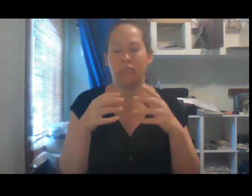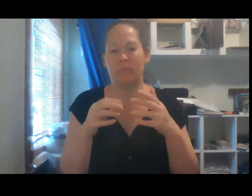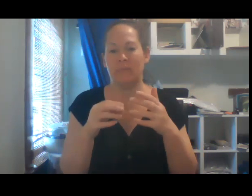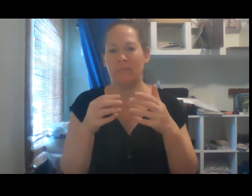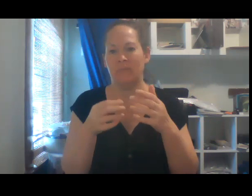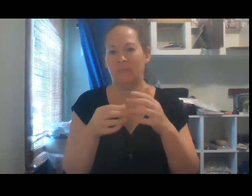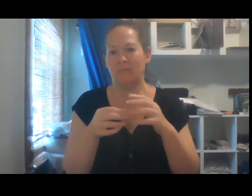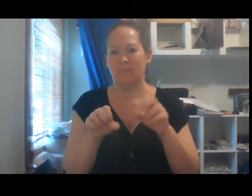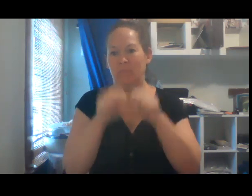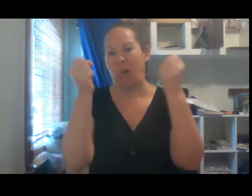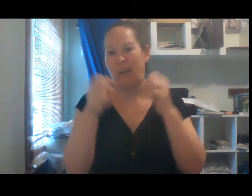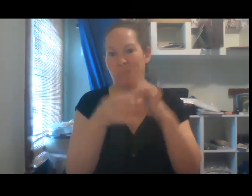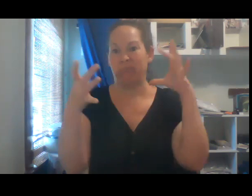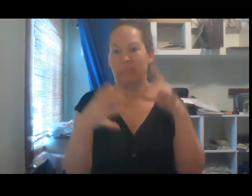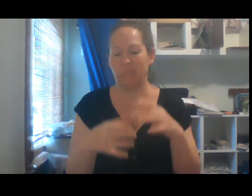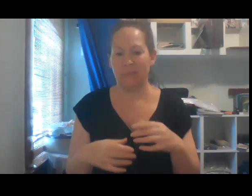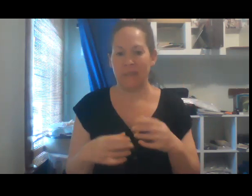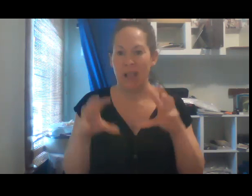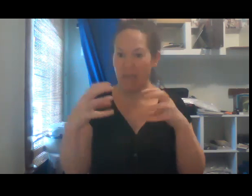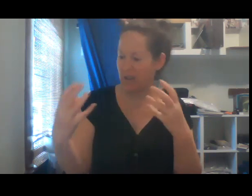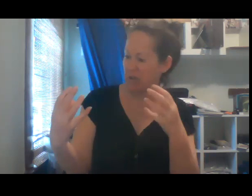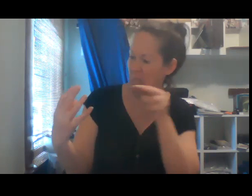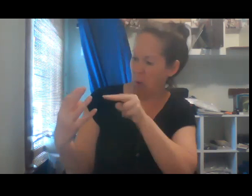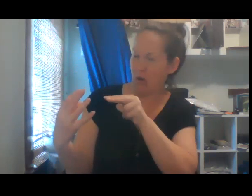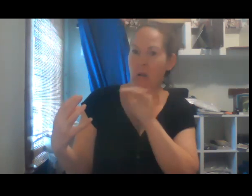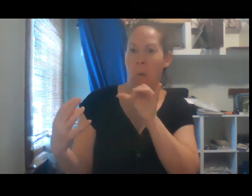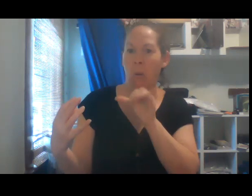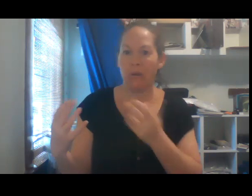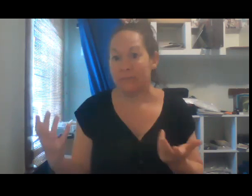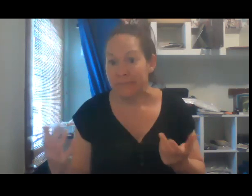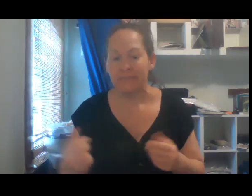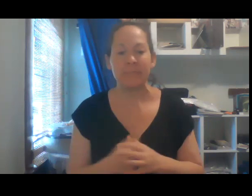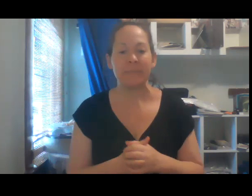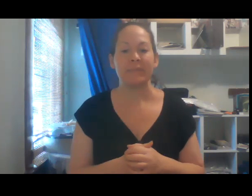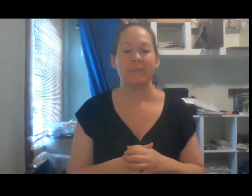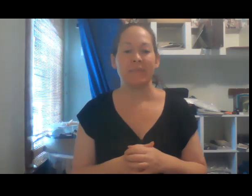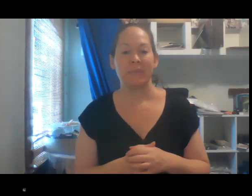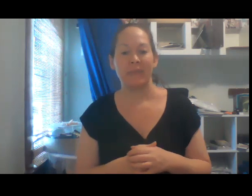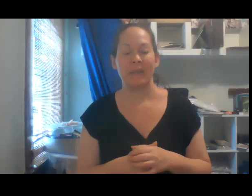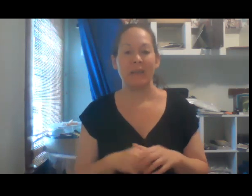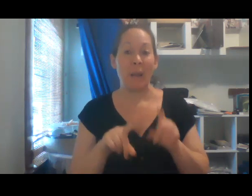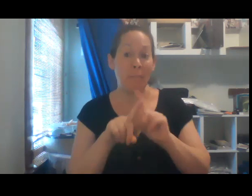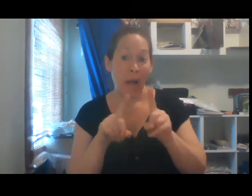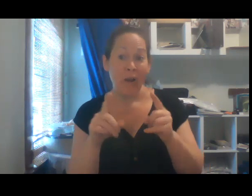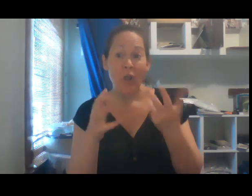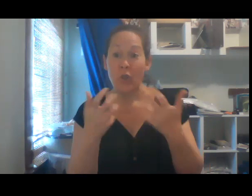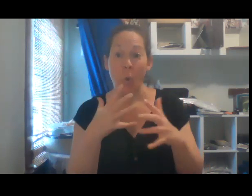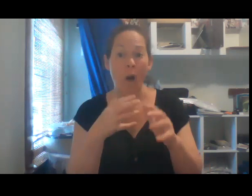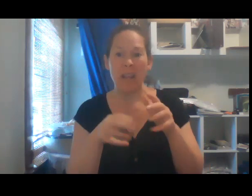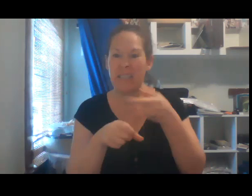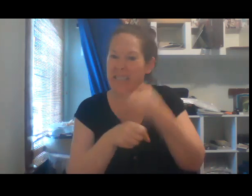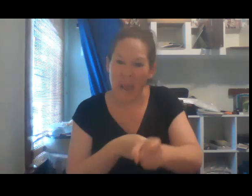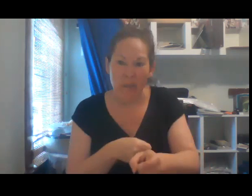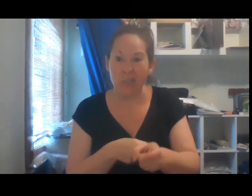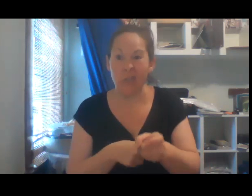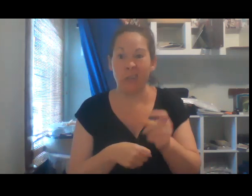you. Helps you see inside of you, basically. But you want to do it in a way that isn't damaging and doesn't last too long. So you look